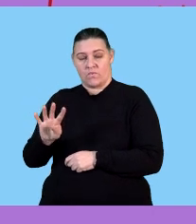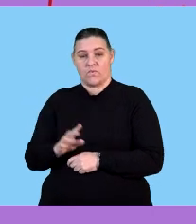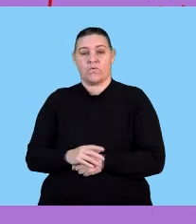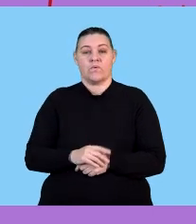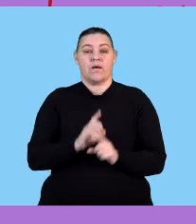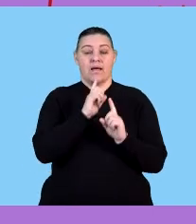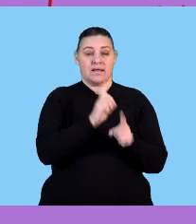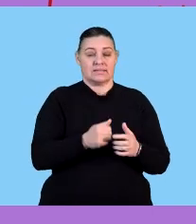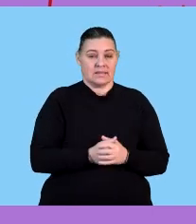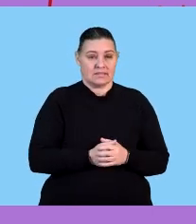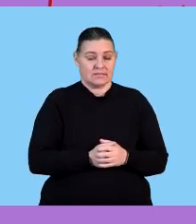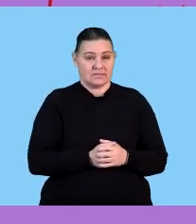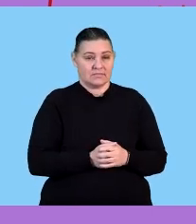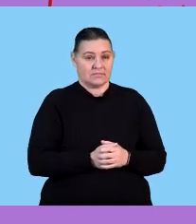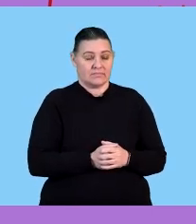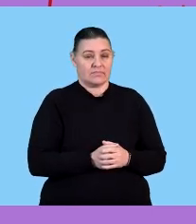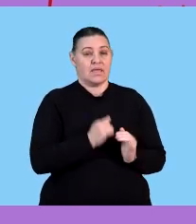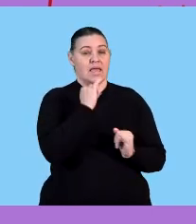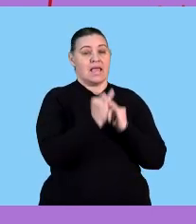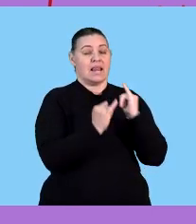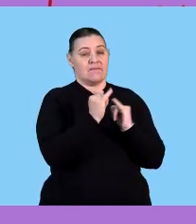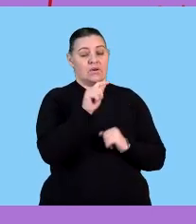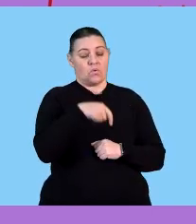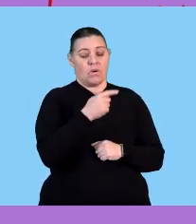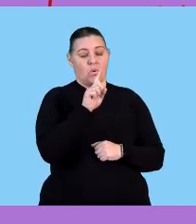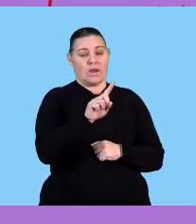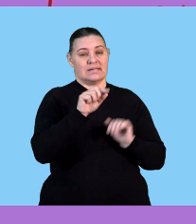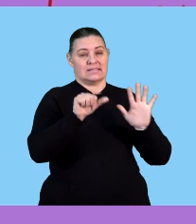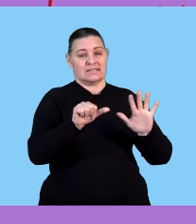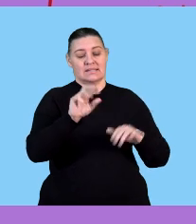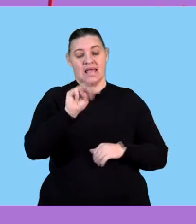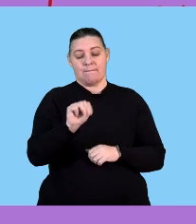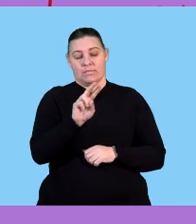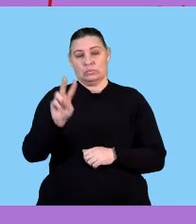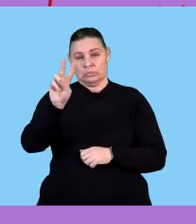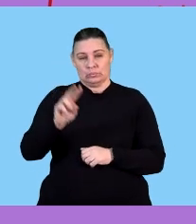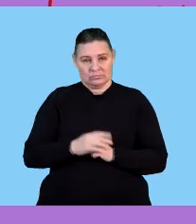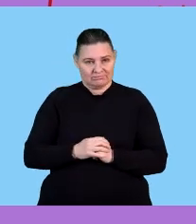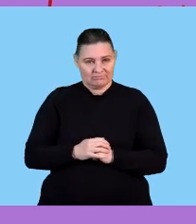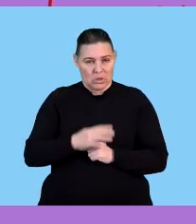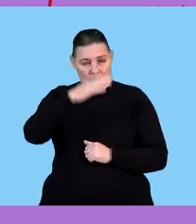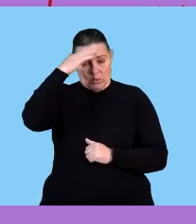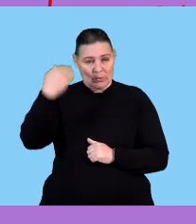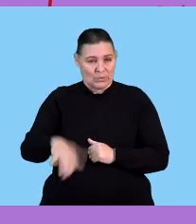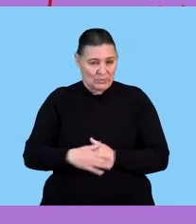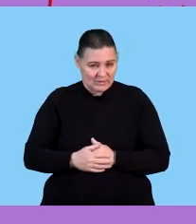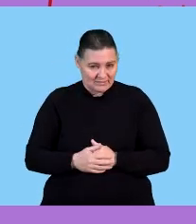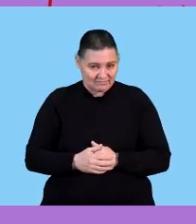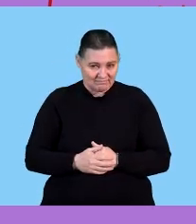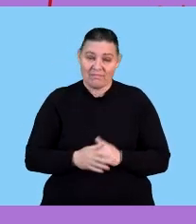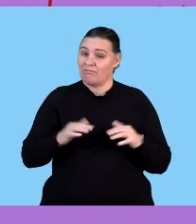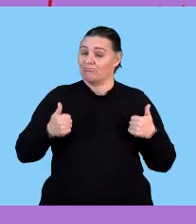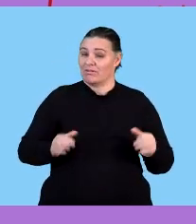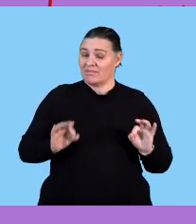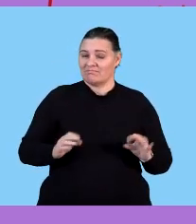2,4. All right, and I get 11,16 square meters. Shoo, we made